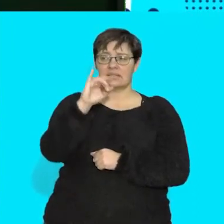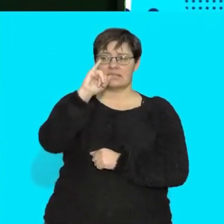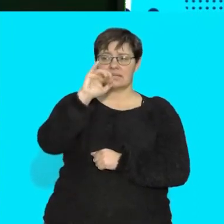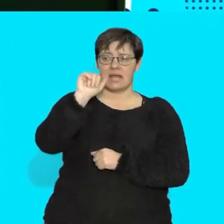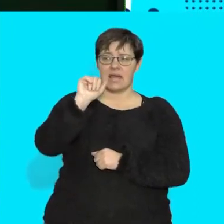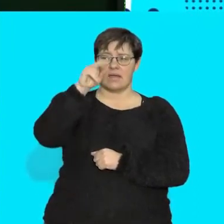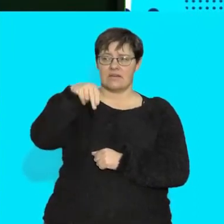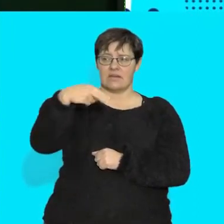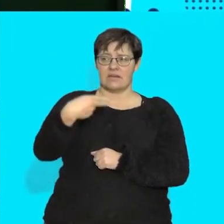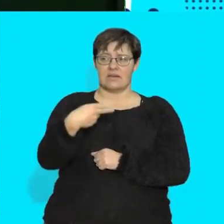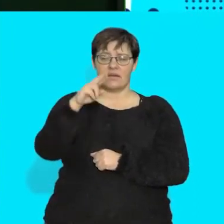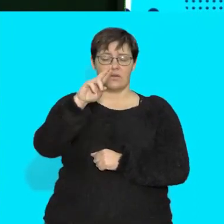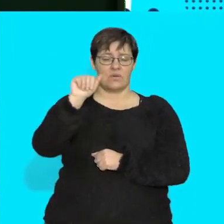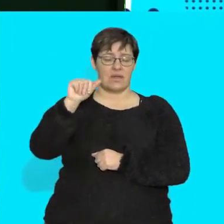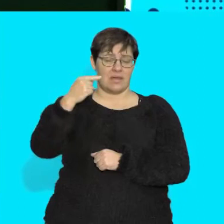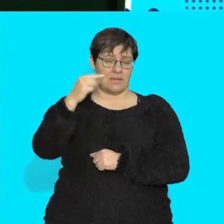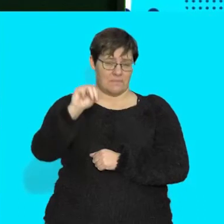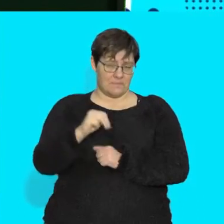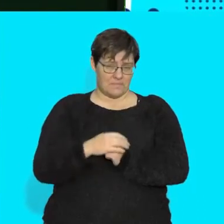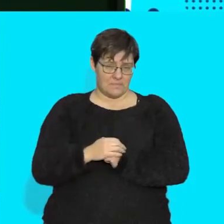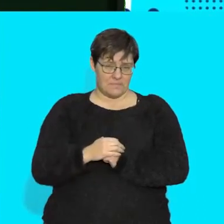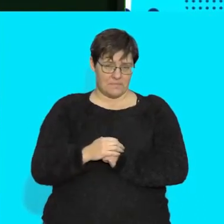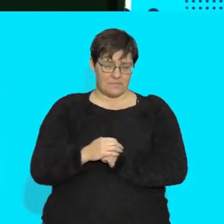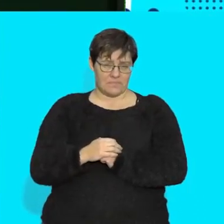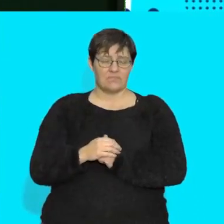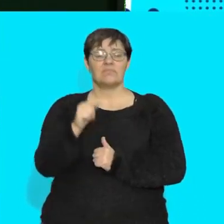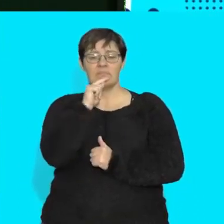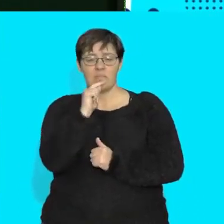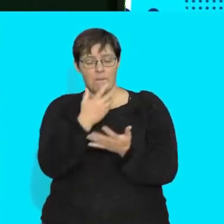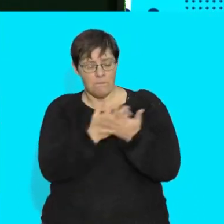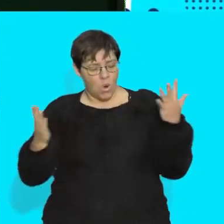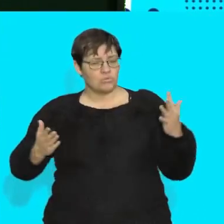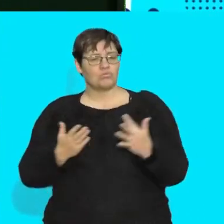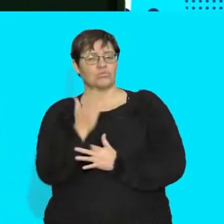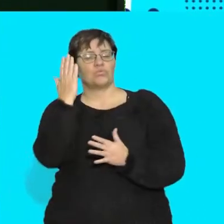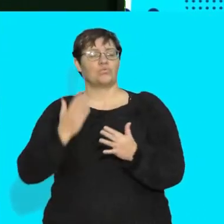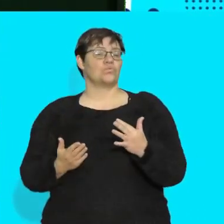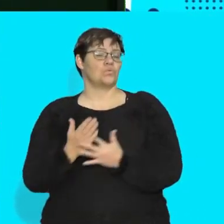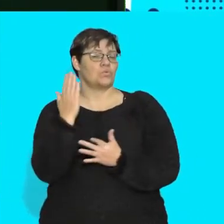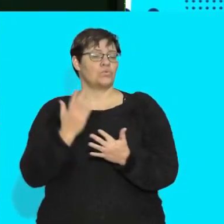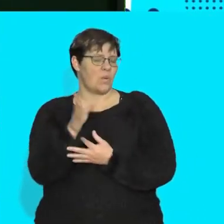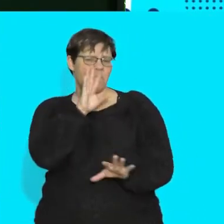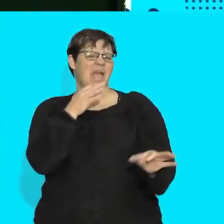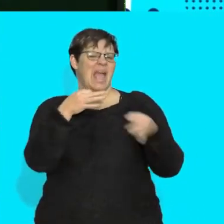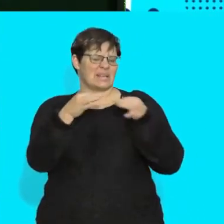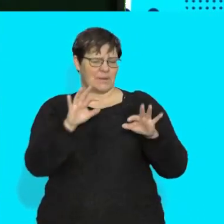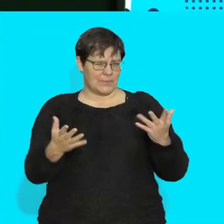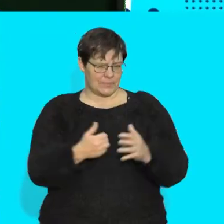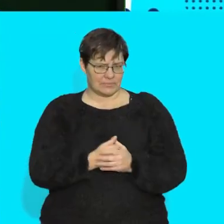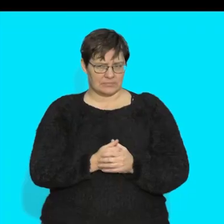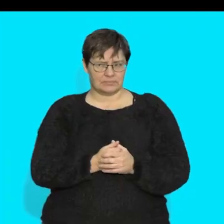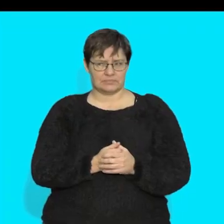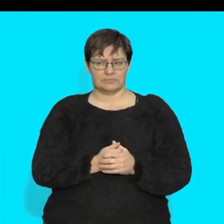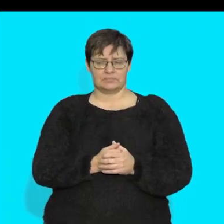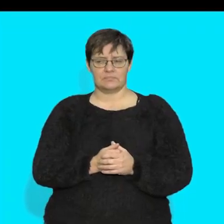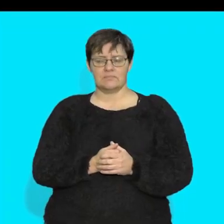was allowed most things to pass through, and I'll explain what I mean by that. So Again,